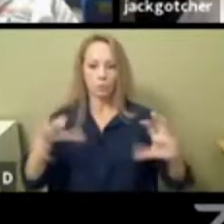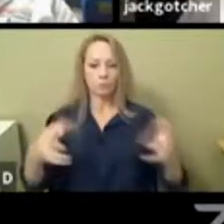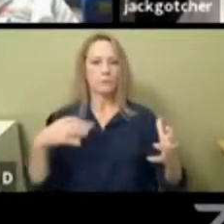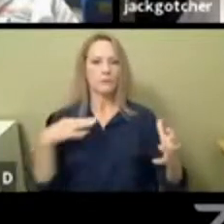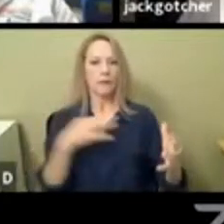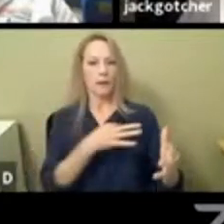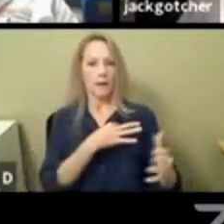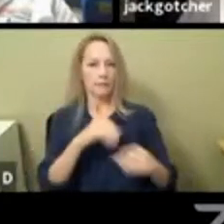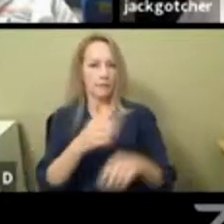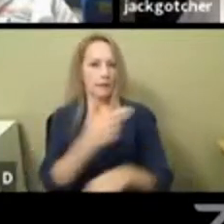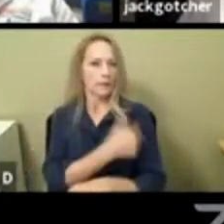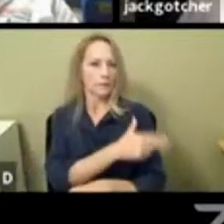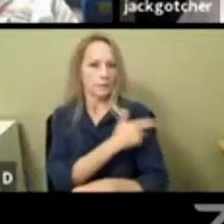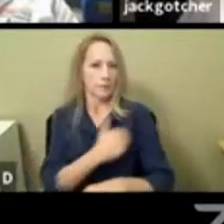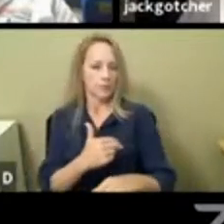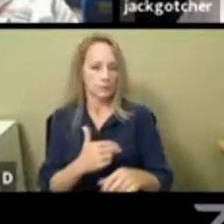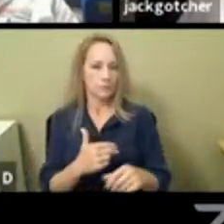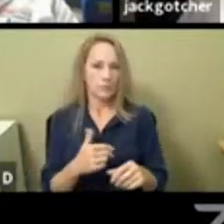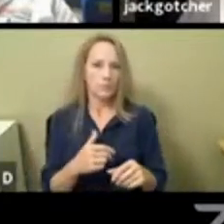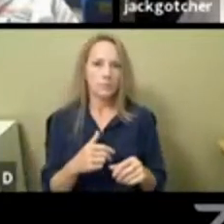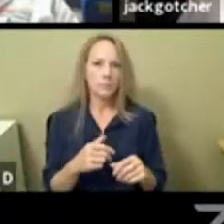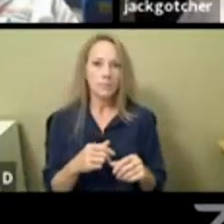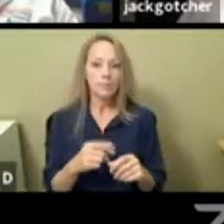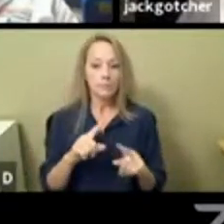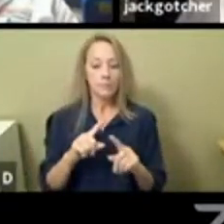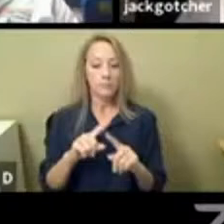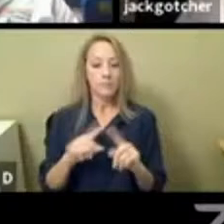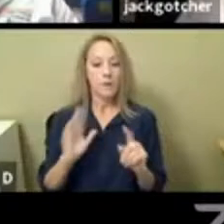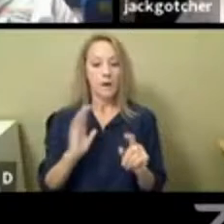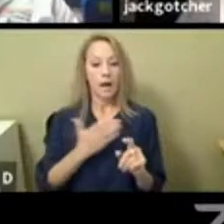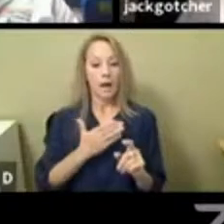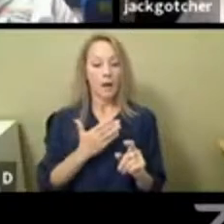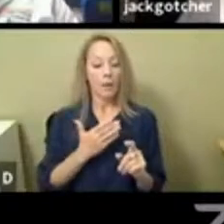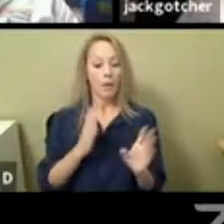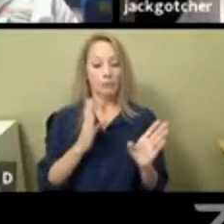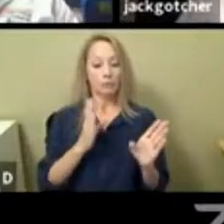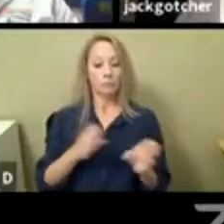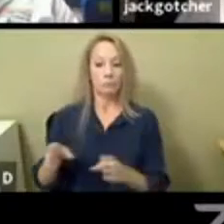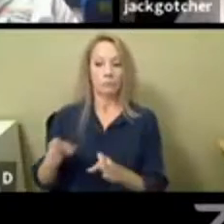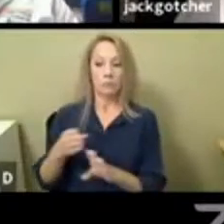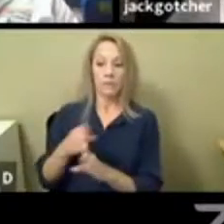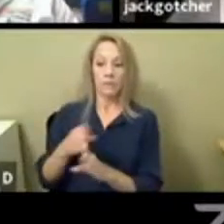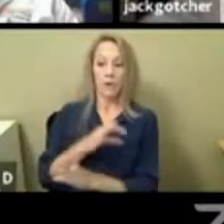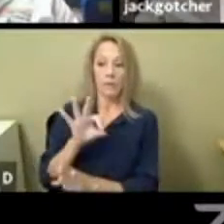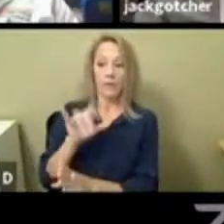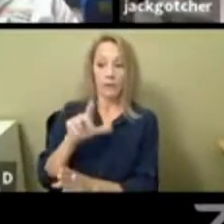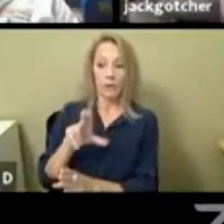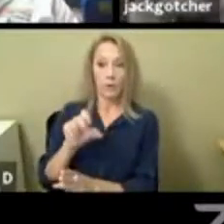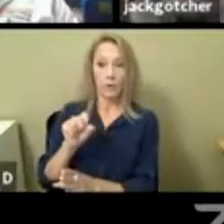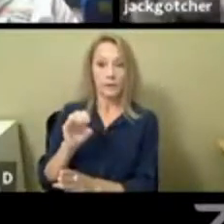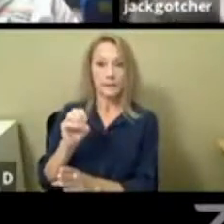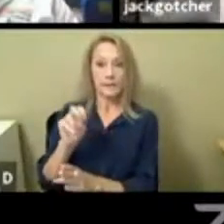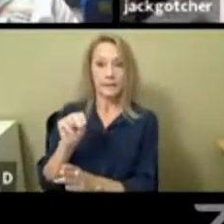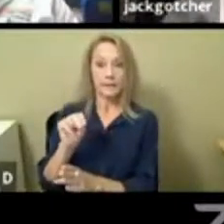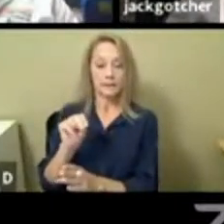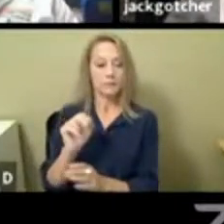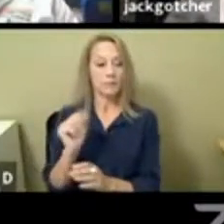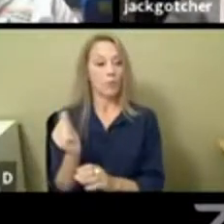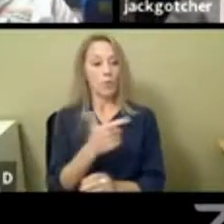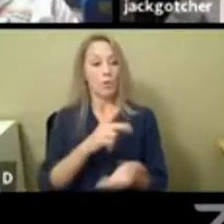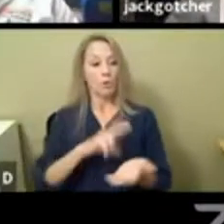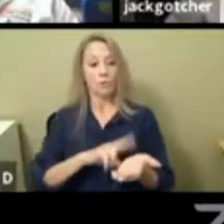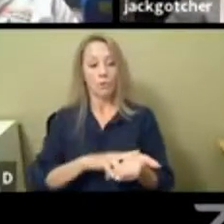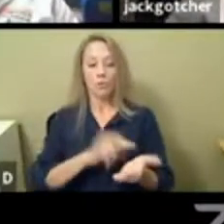in hospitals. In preparation for flu season, all nursing staff are required, we're not allowed to take